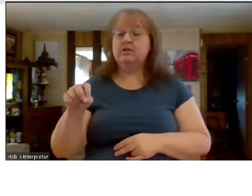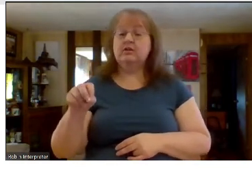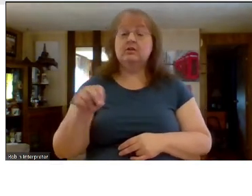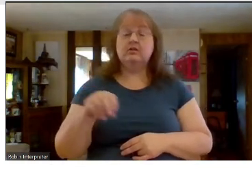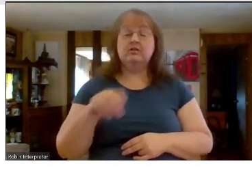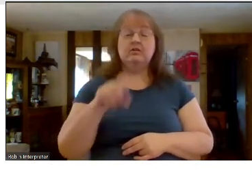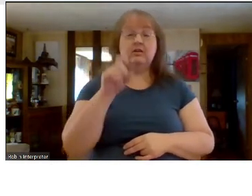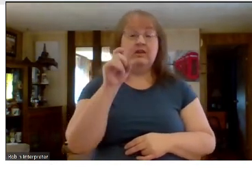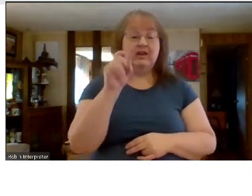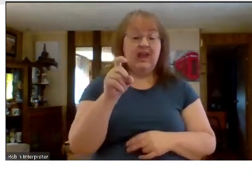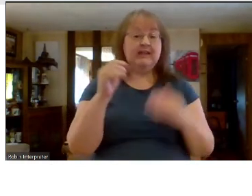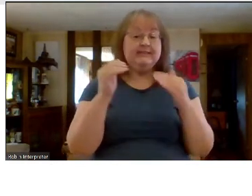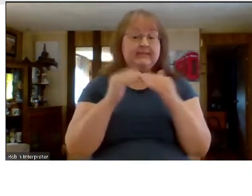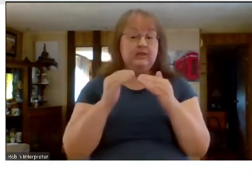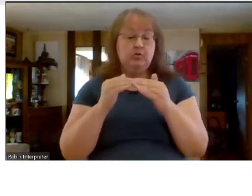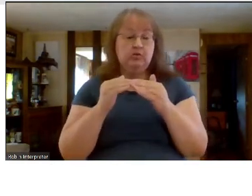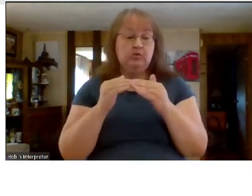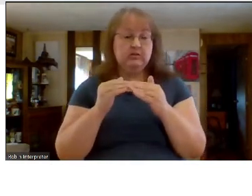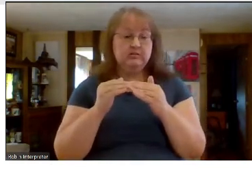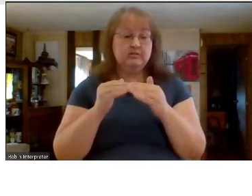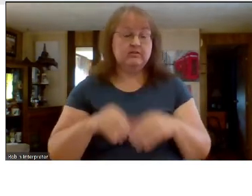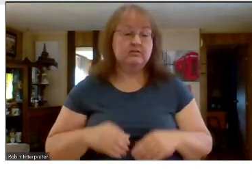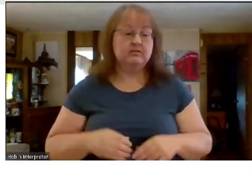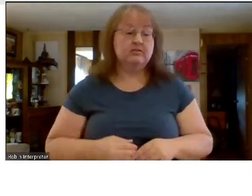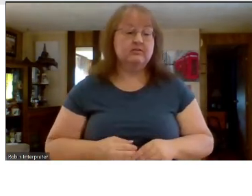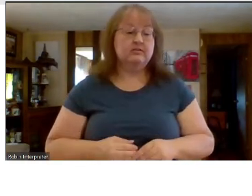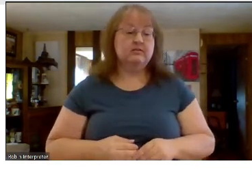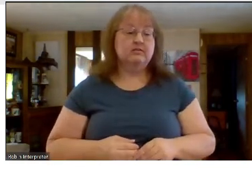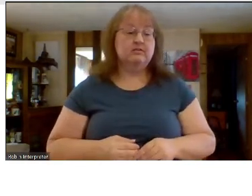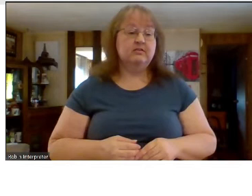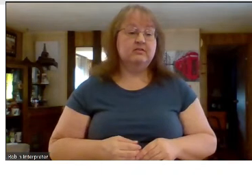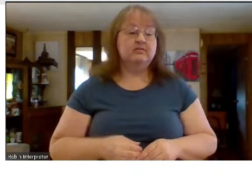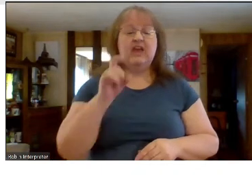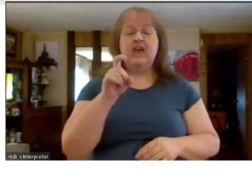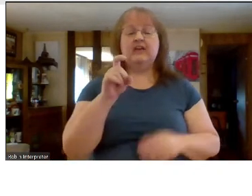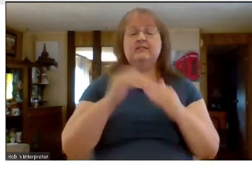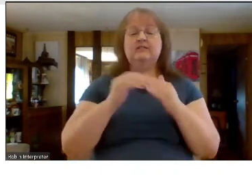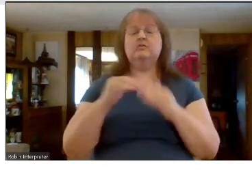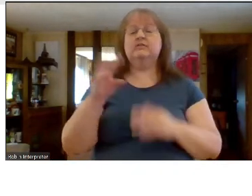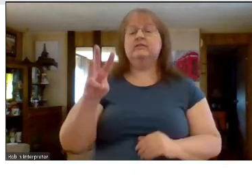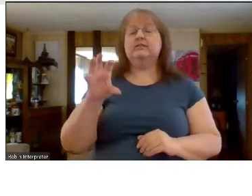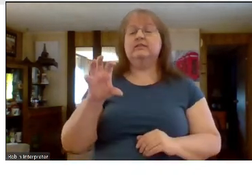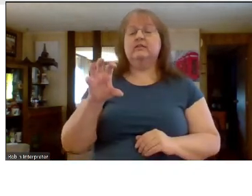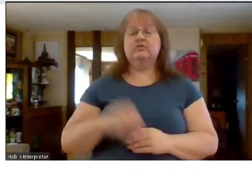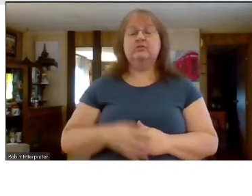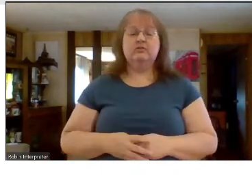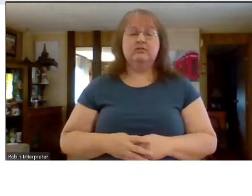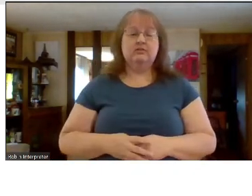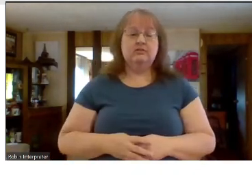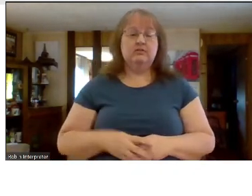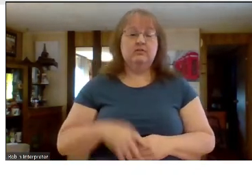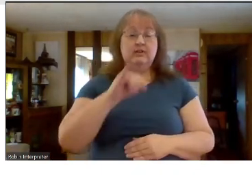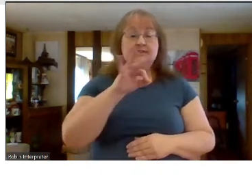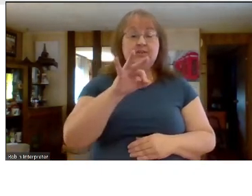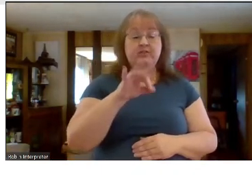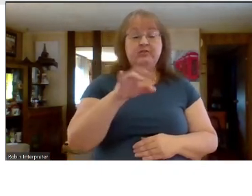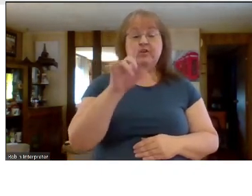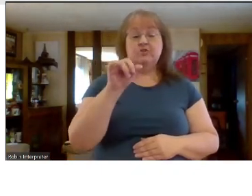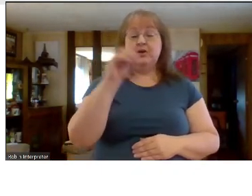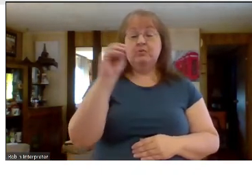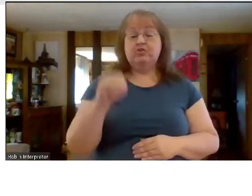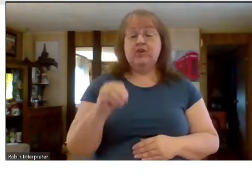by 30 times 30, x equals, so 20 times 30 equals